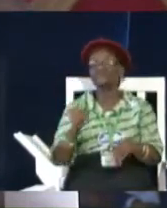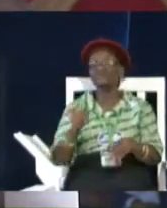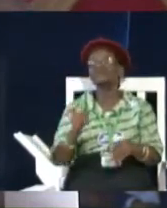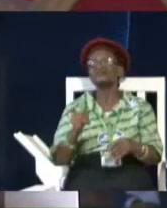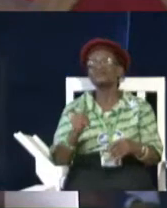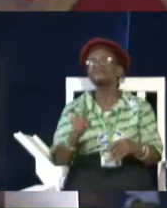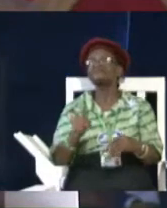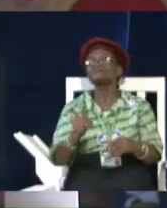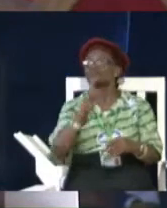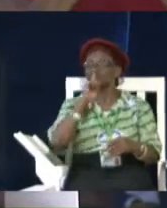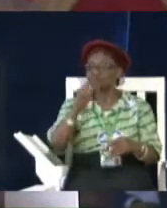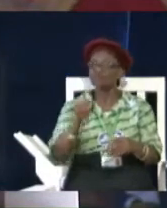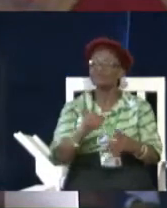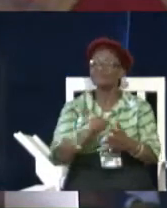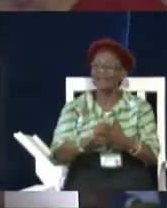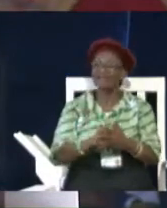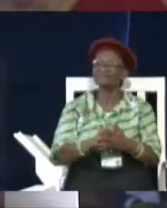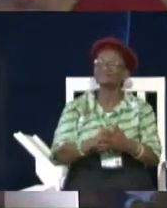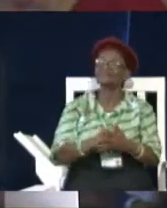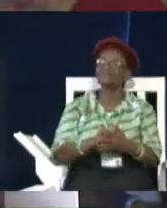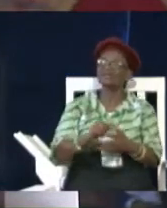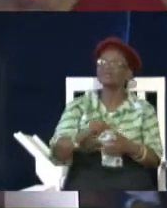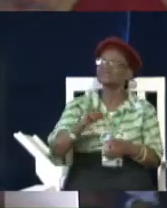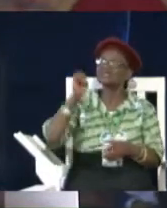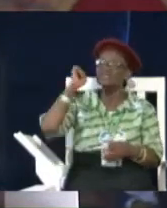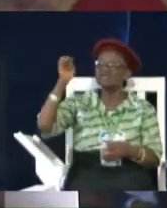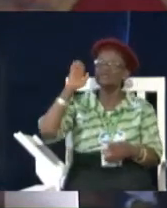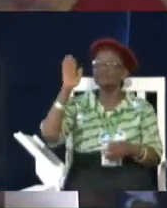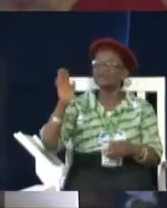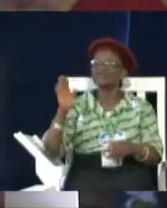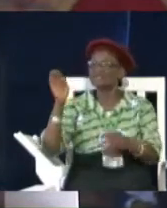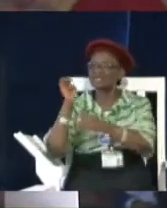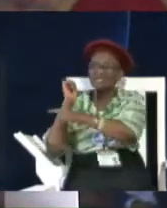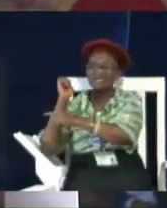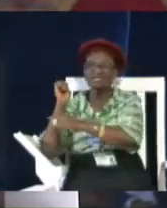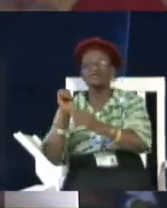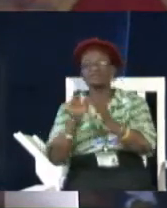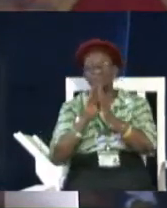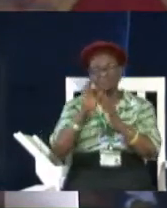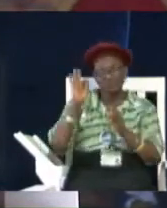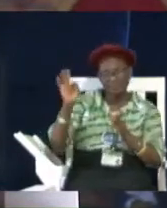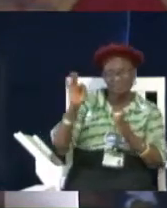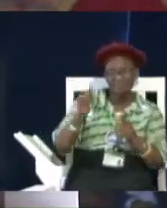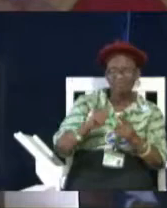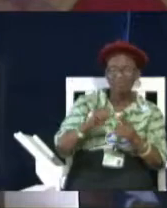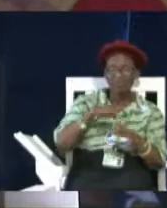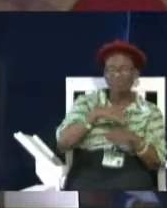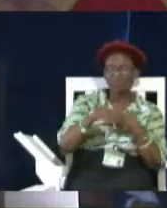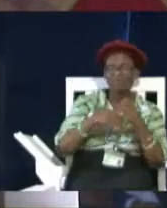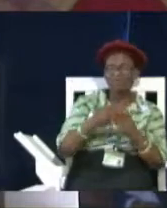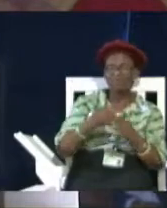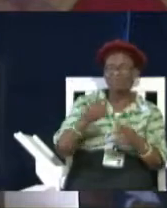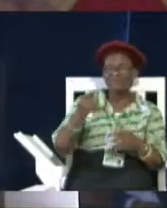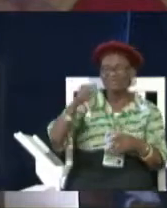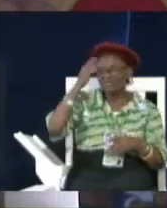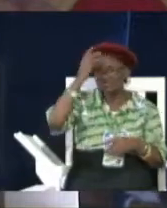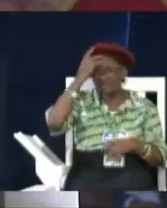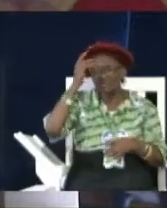and that nothing will happen to me. Because there is that decree